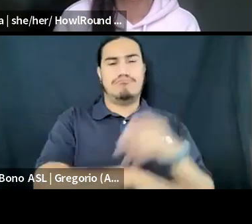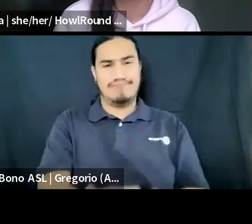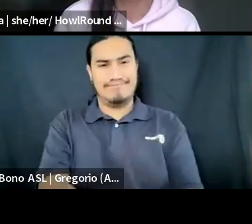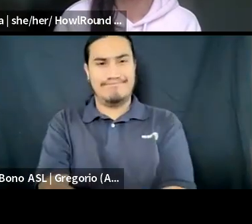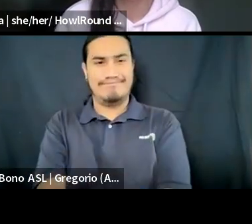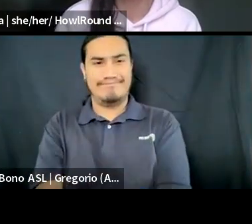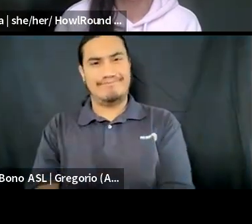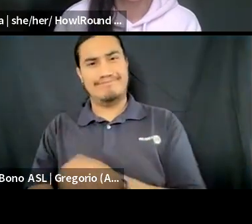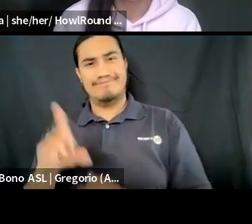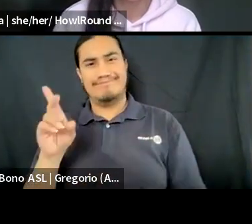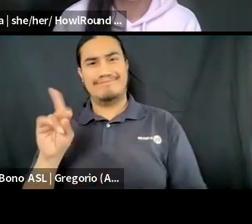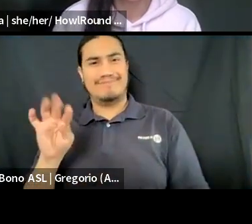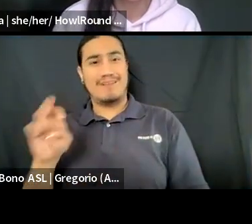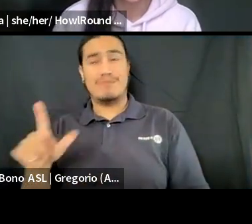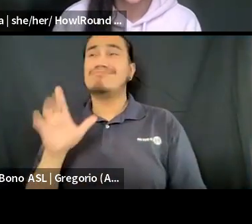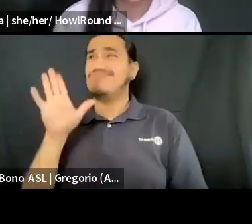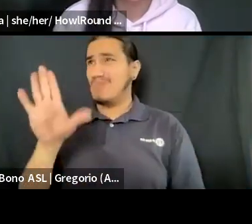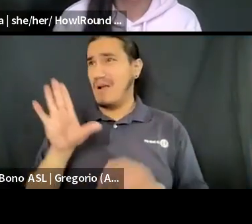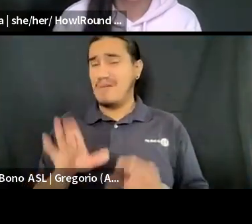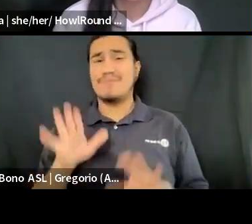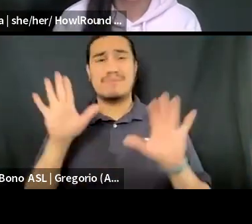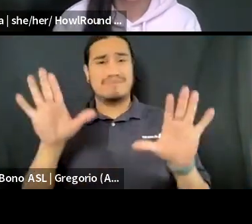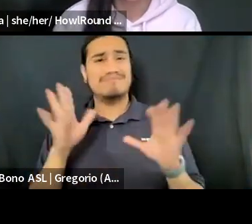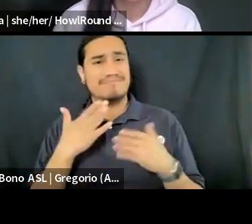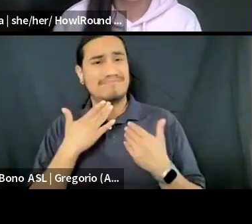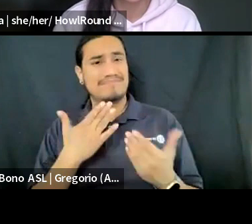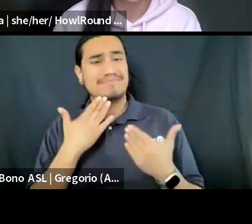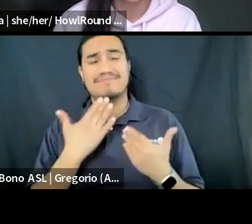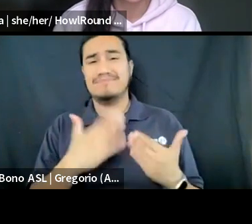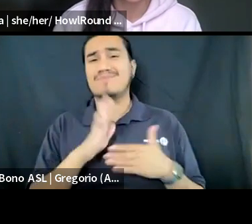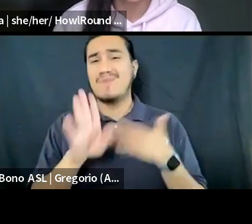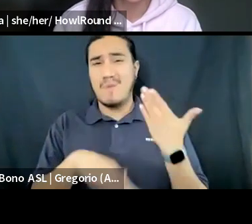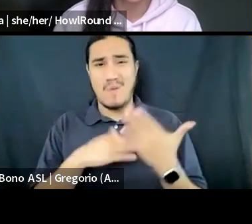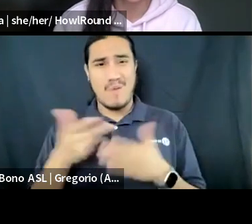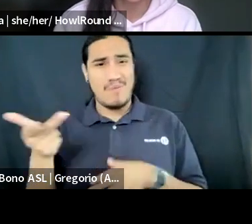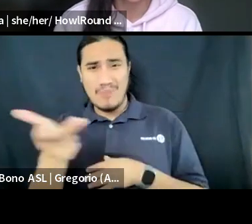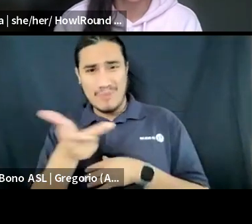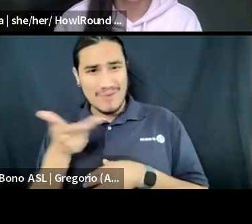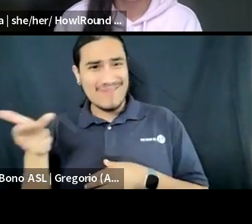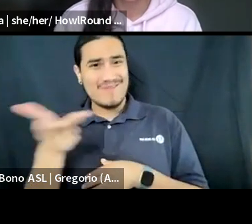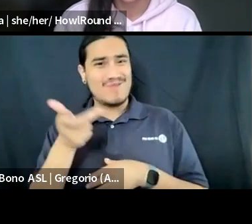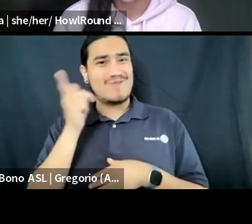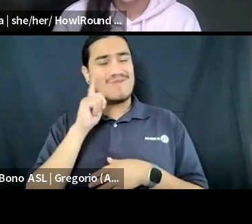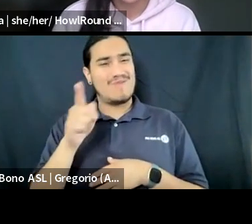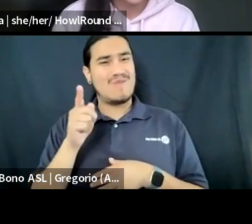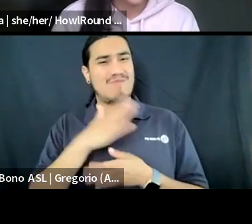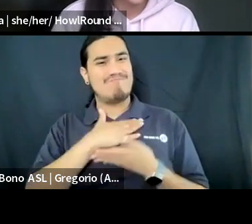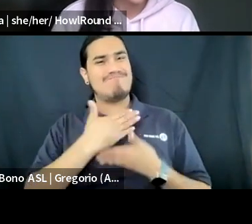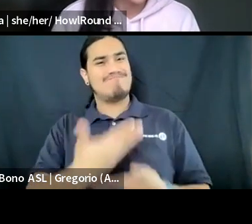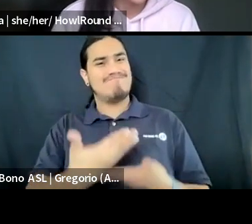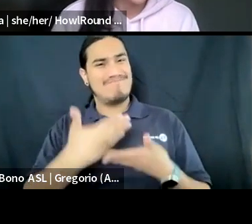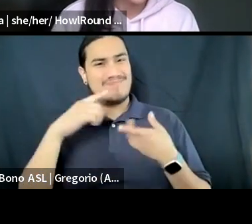Wow. Yeah, that was great. Well, thank you, you know, all three of you for going so deeply,